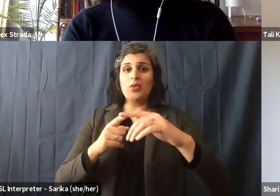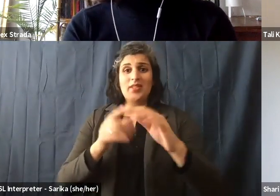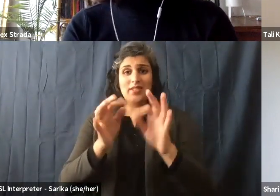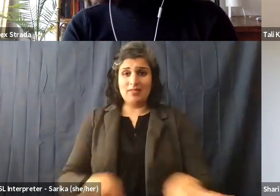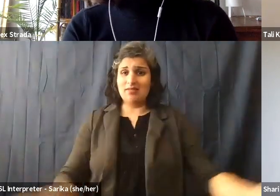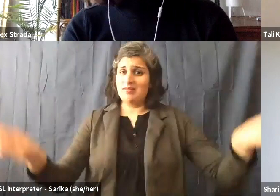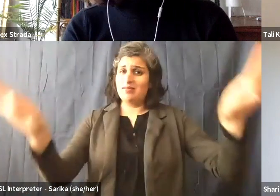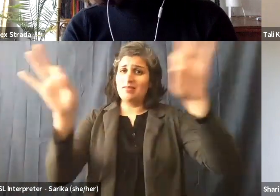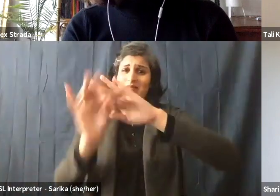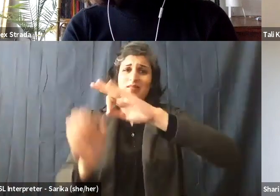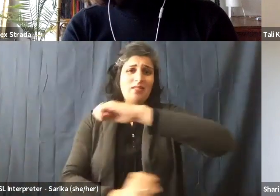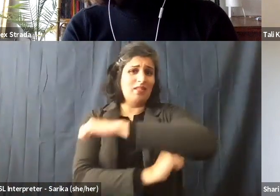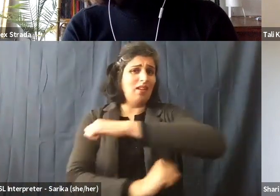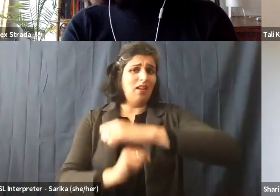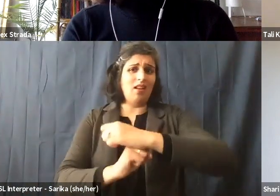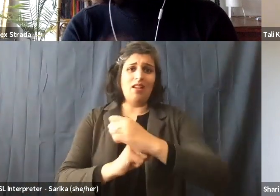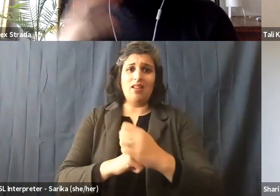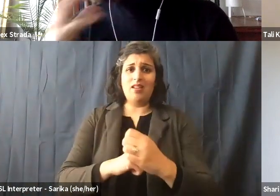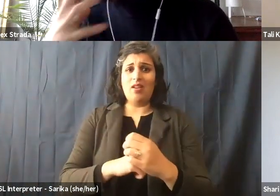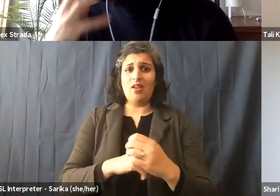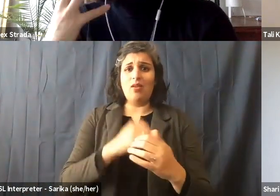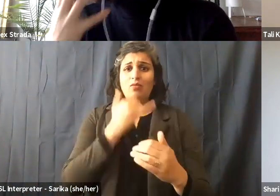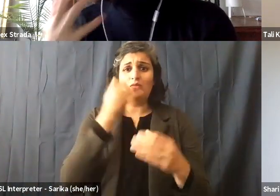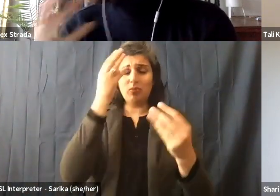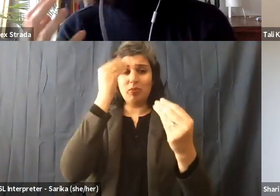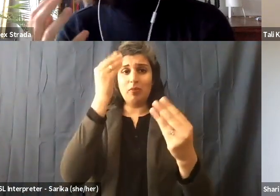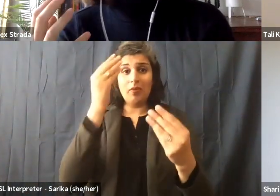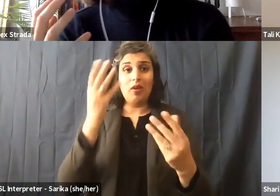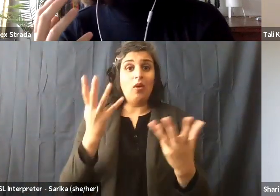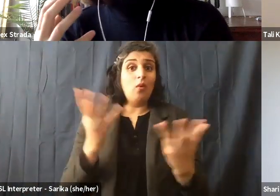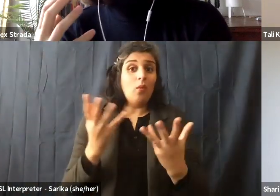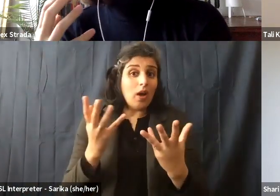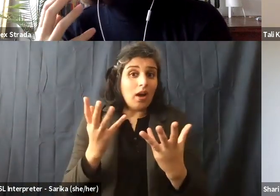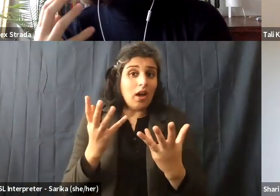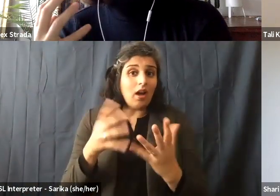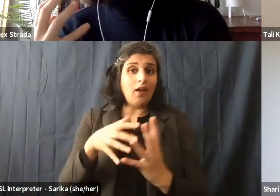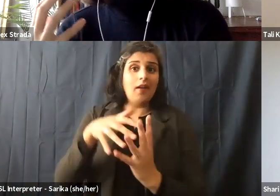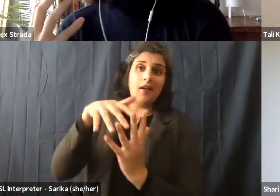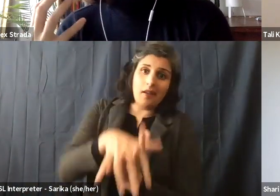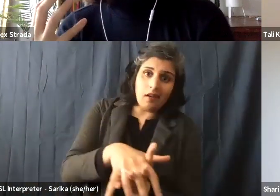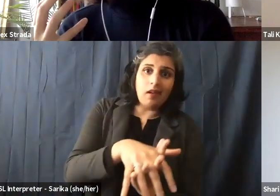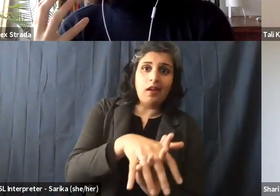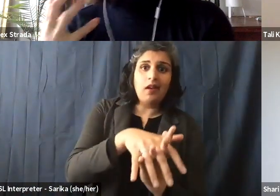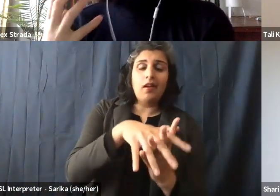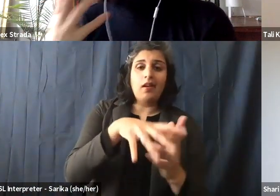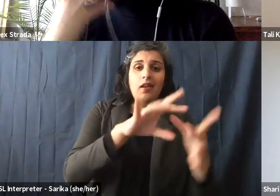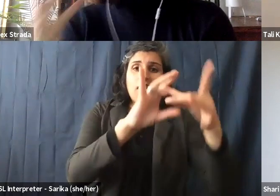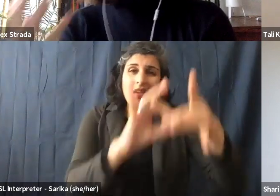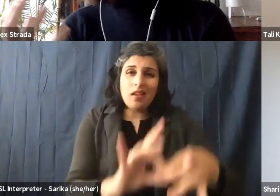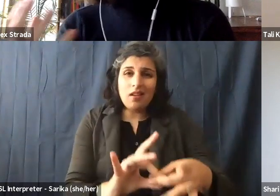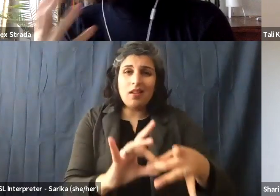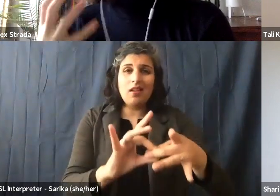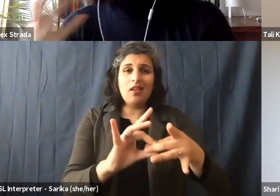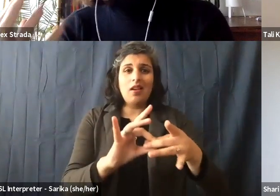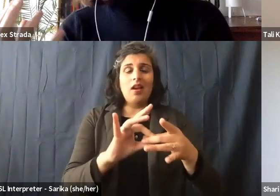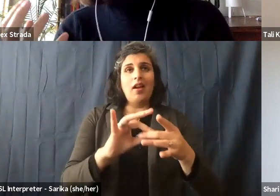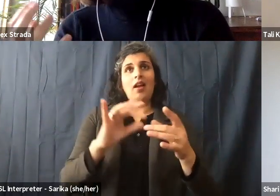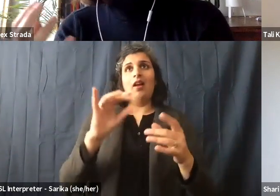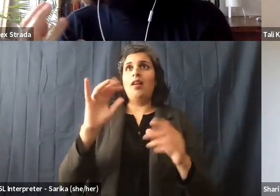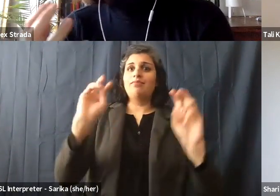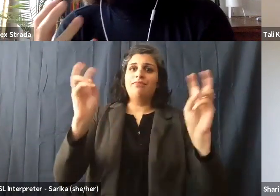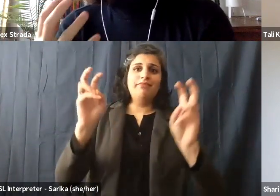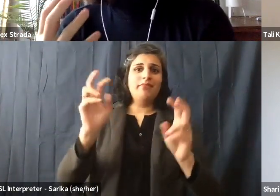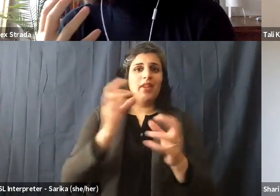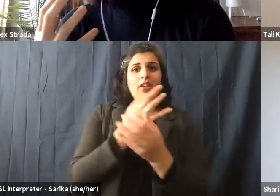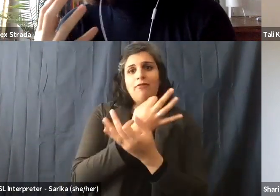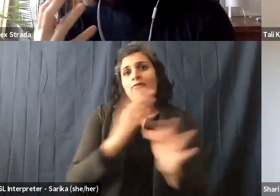being, being one that is grounded in notions of freedom and democracy,